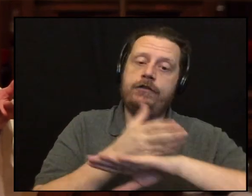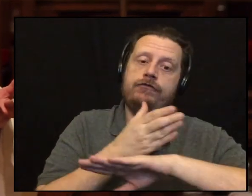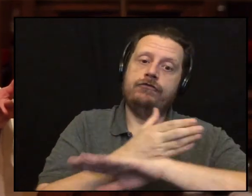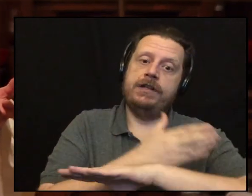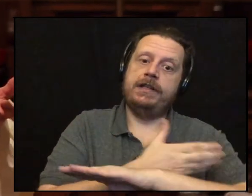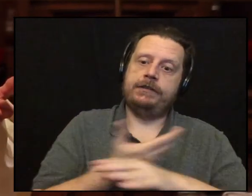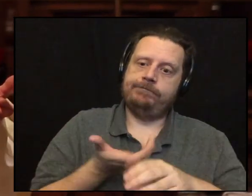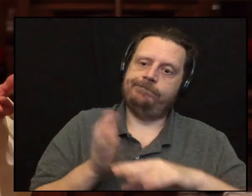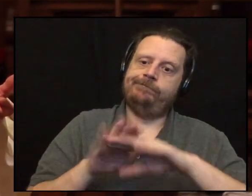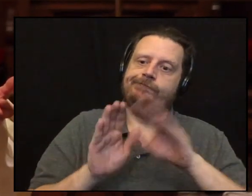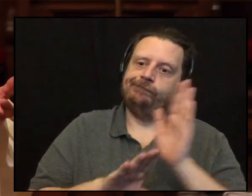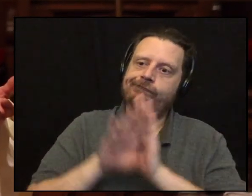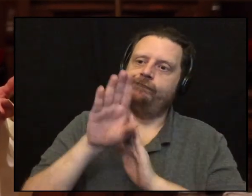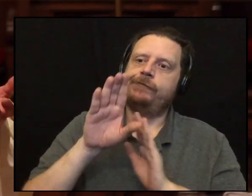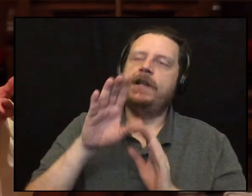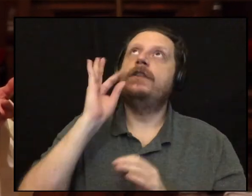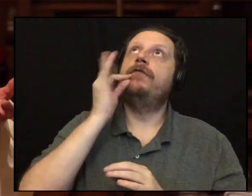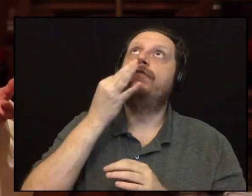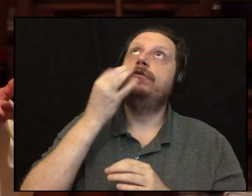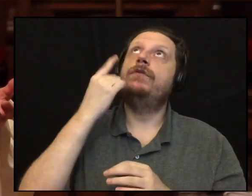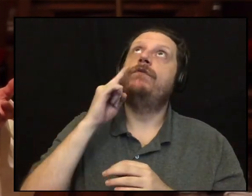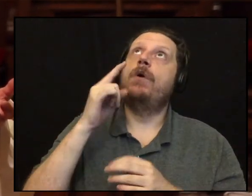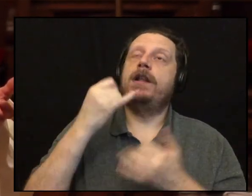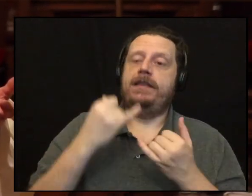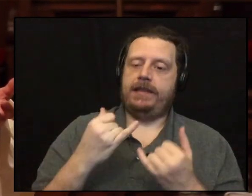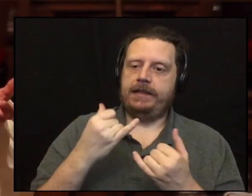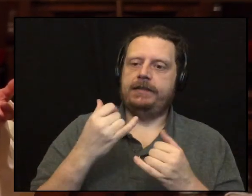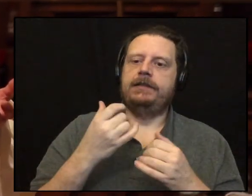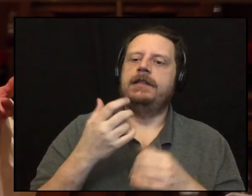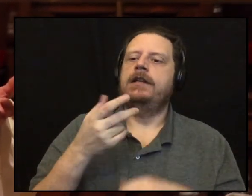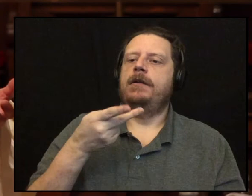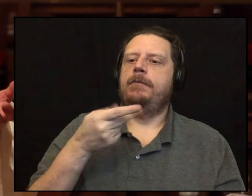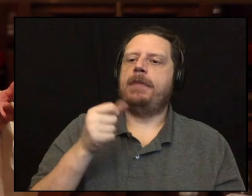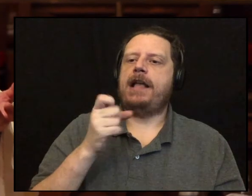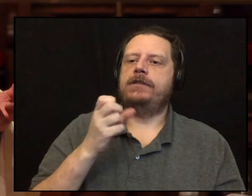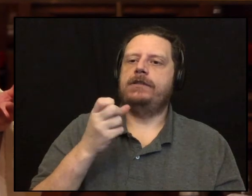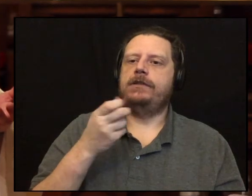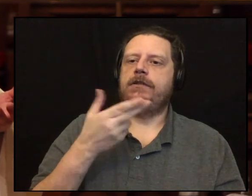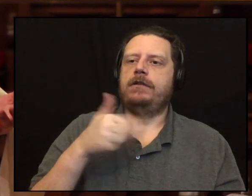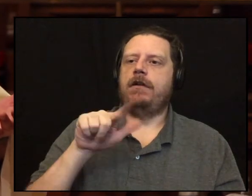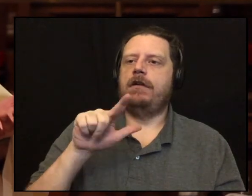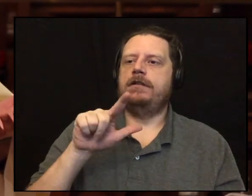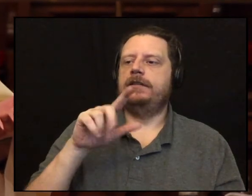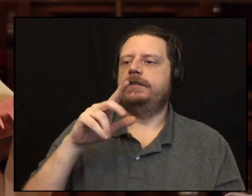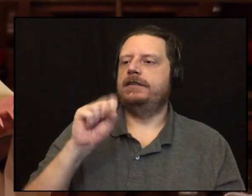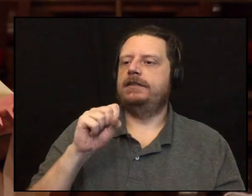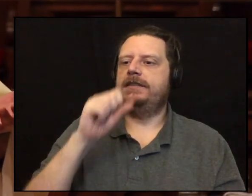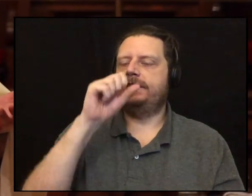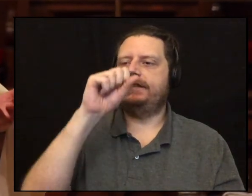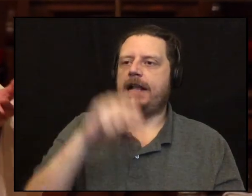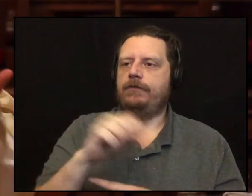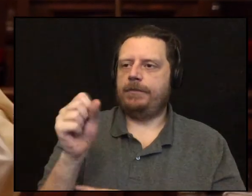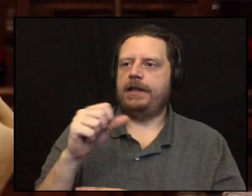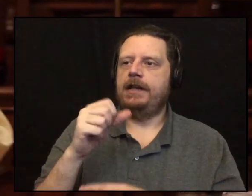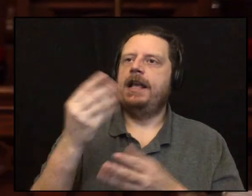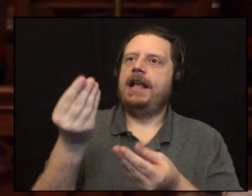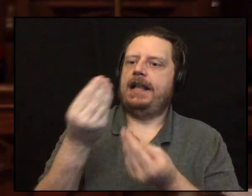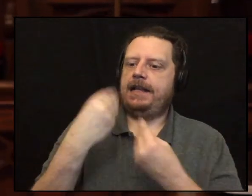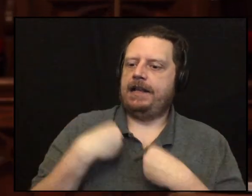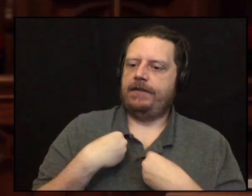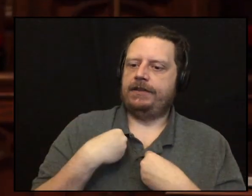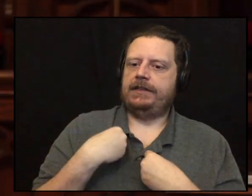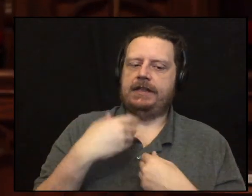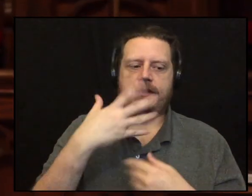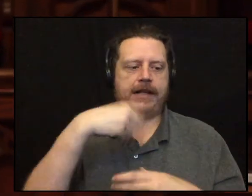the fruits of this Paschal sacrament, and pour into our hearts the strength of this saving food,